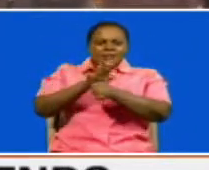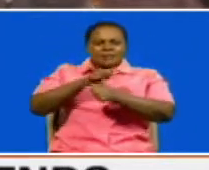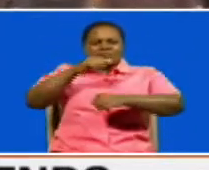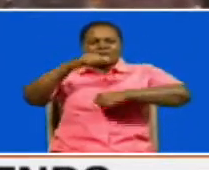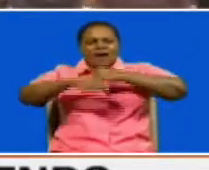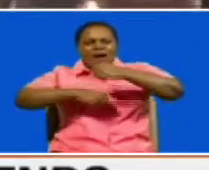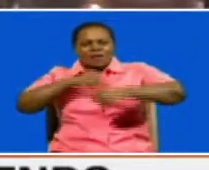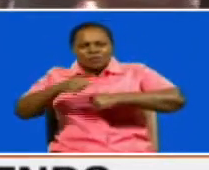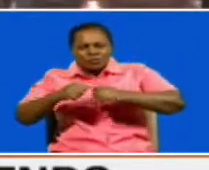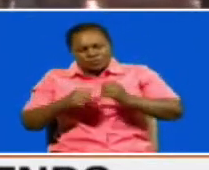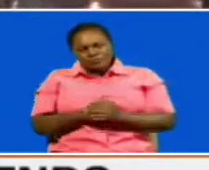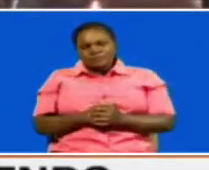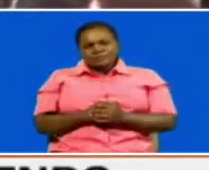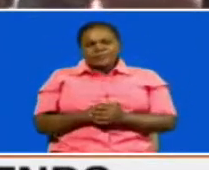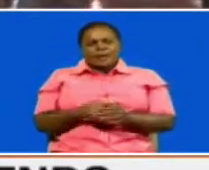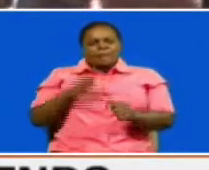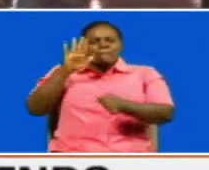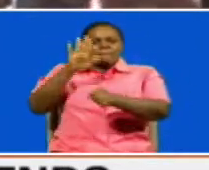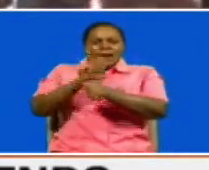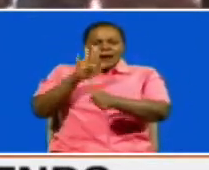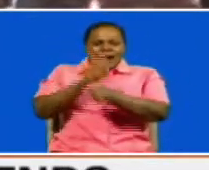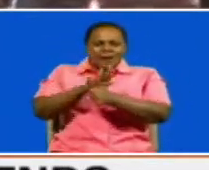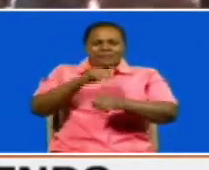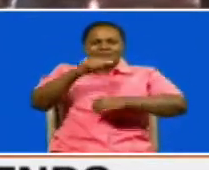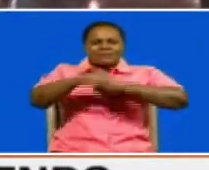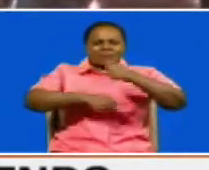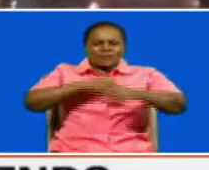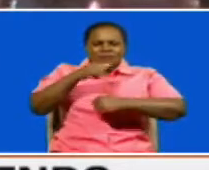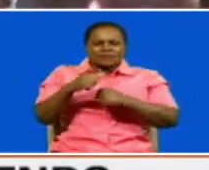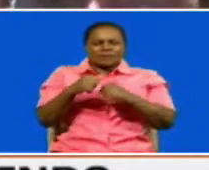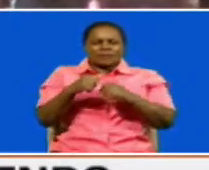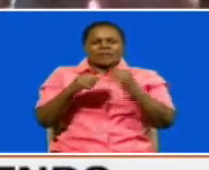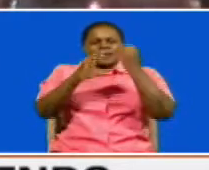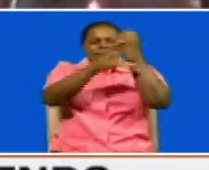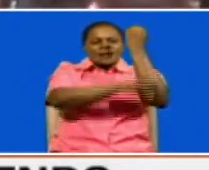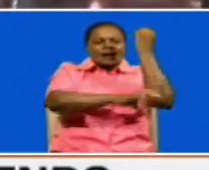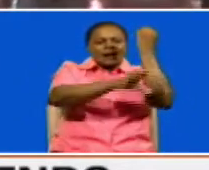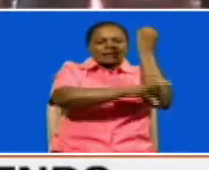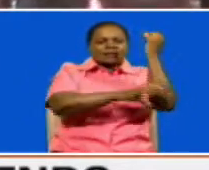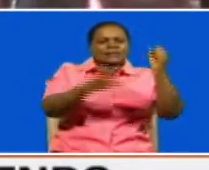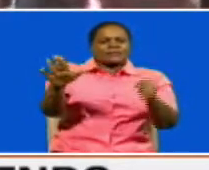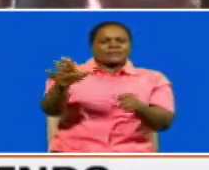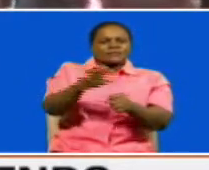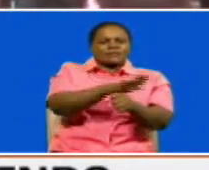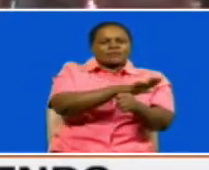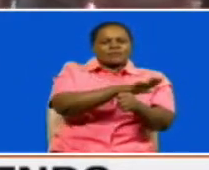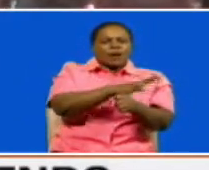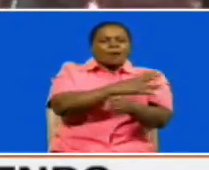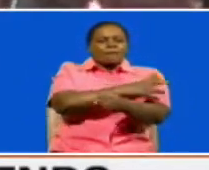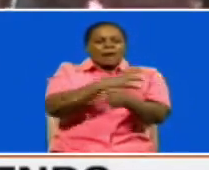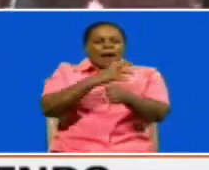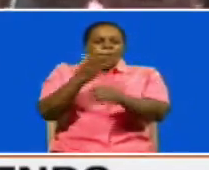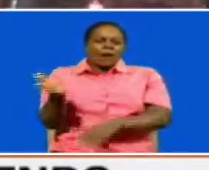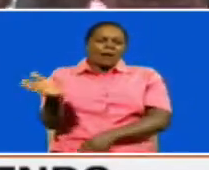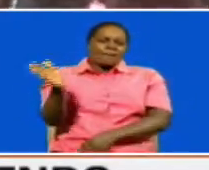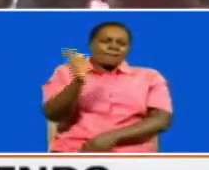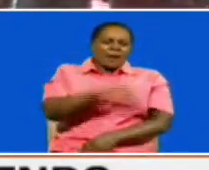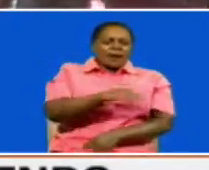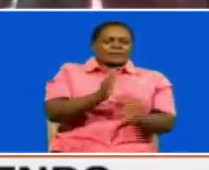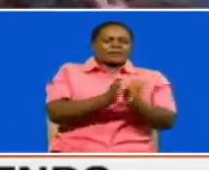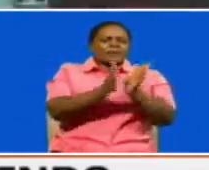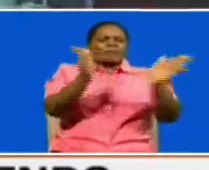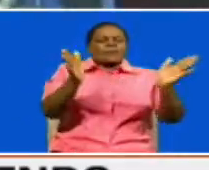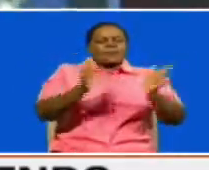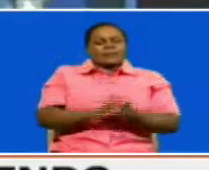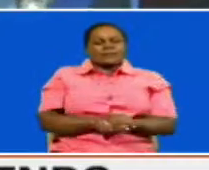action, and to mass action across the country, get their power back and restore.